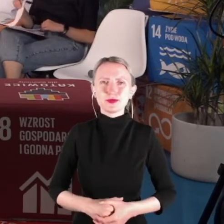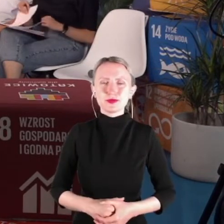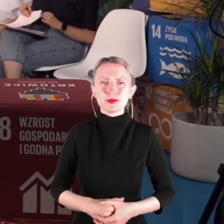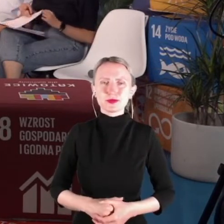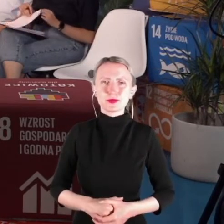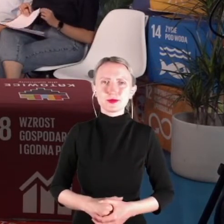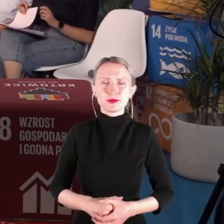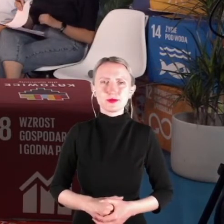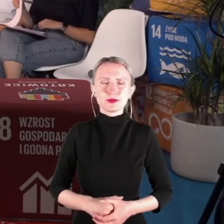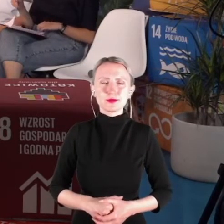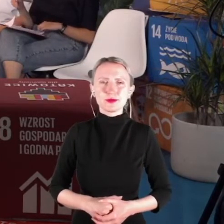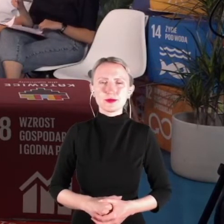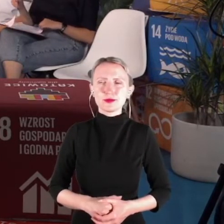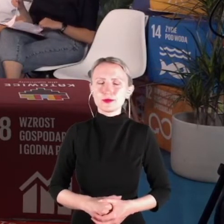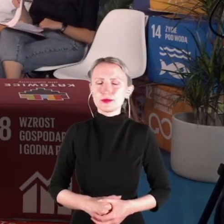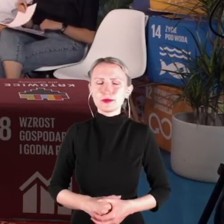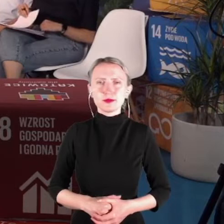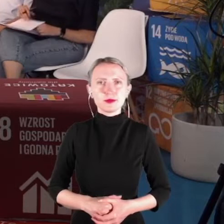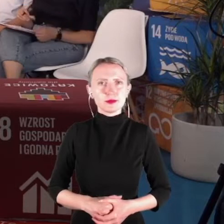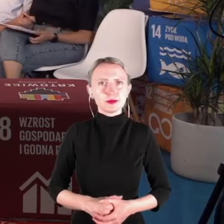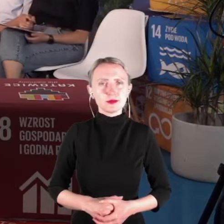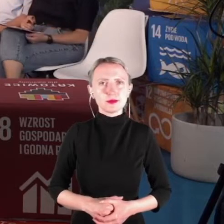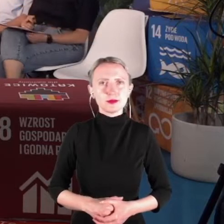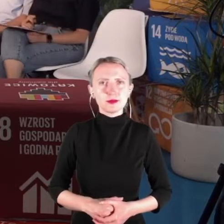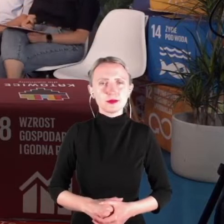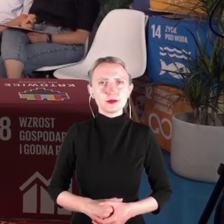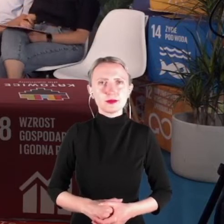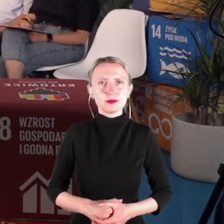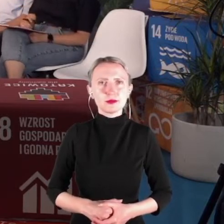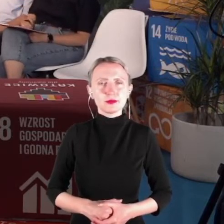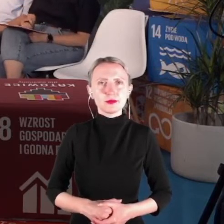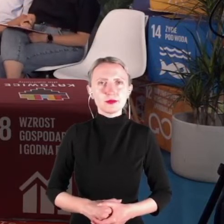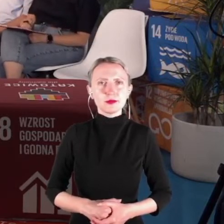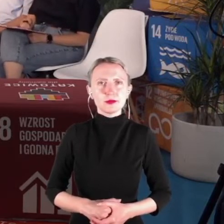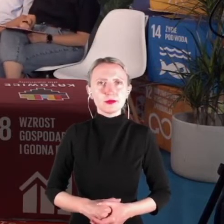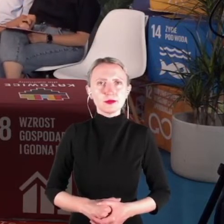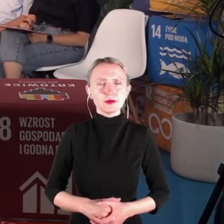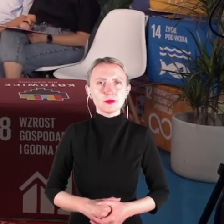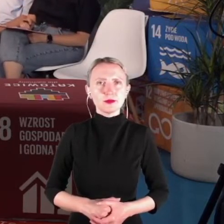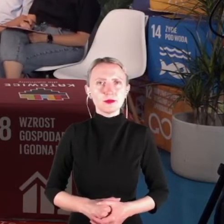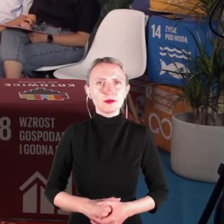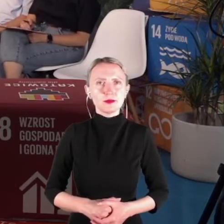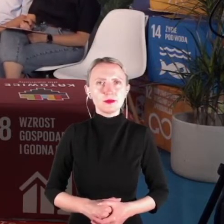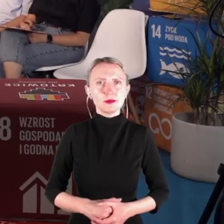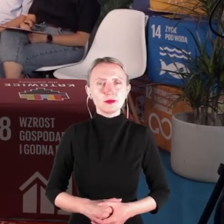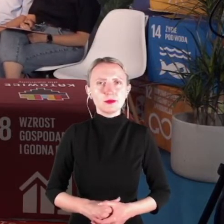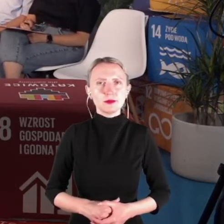tendency that in 2015 the municipal elections were won by urban movement. Also,